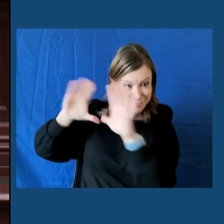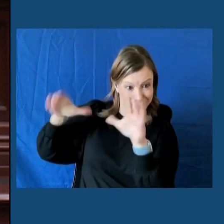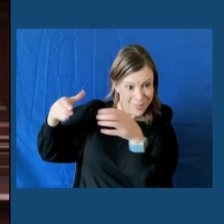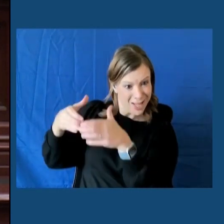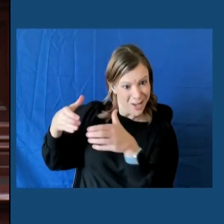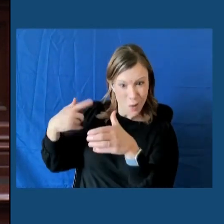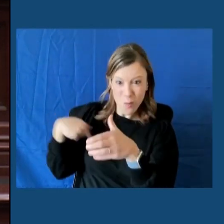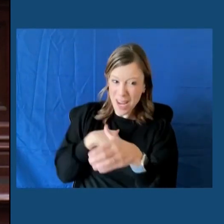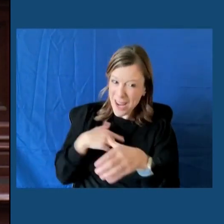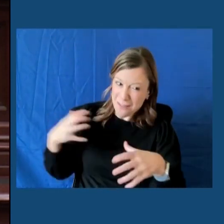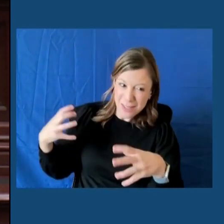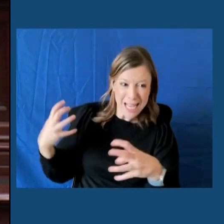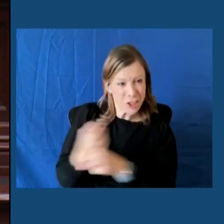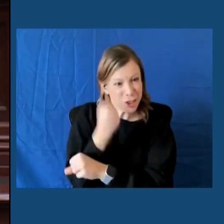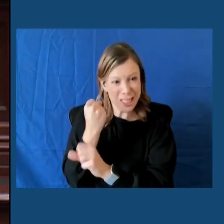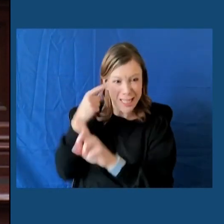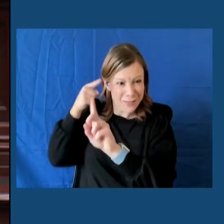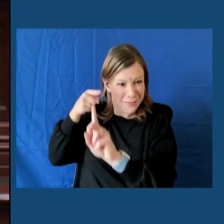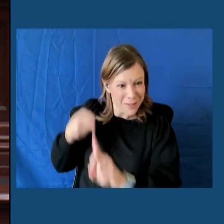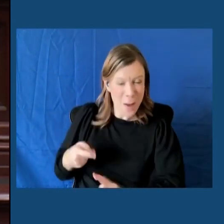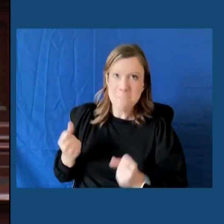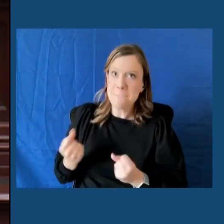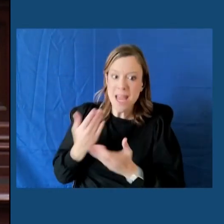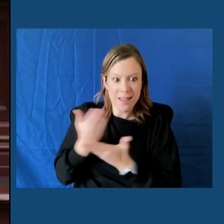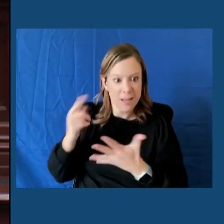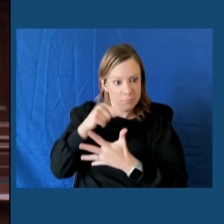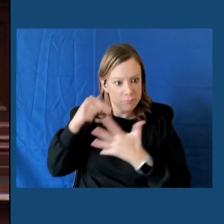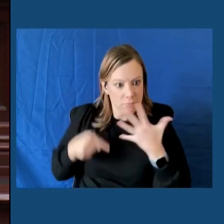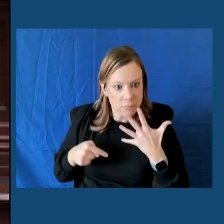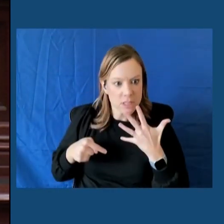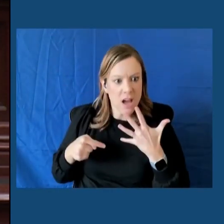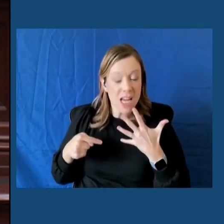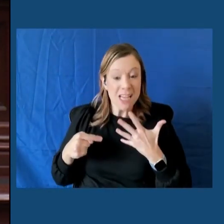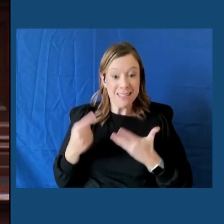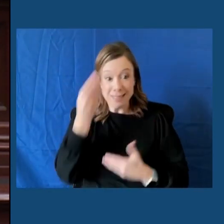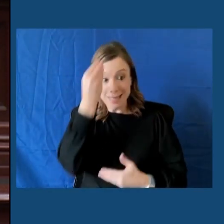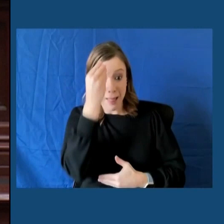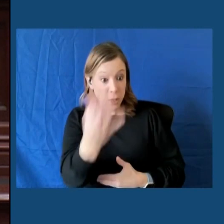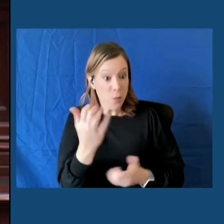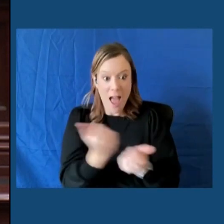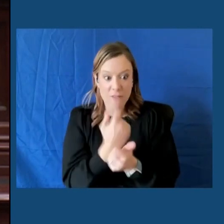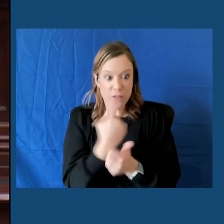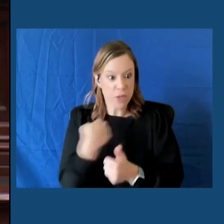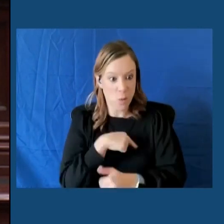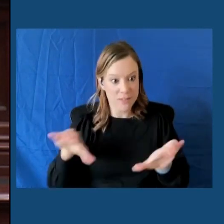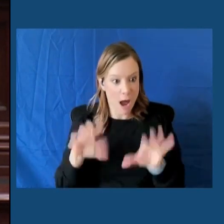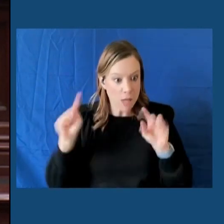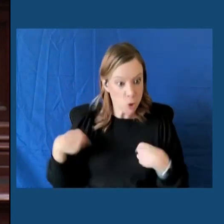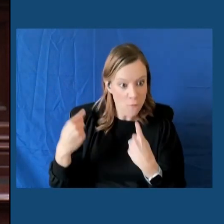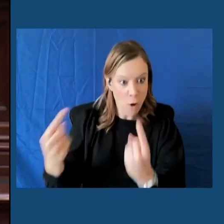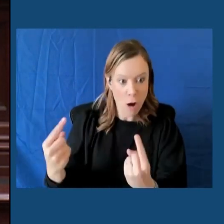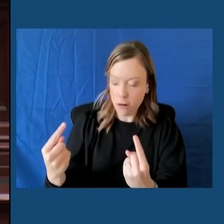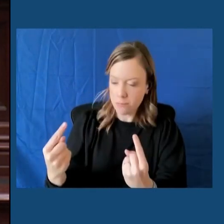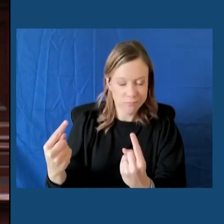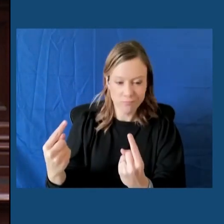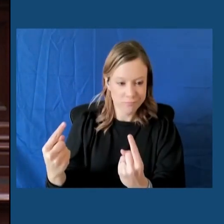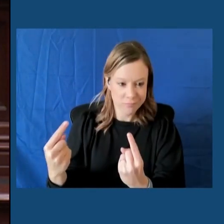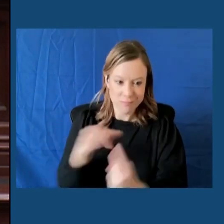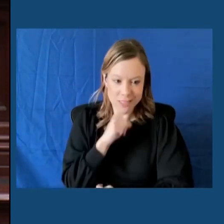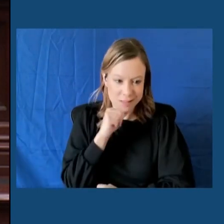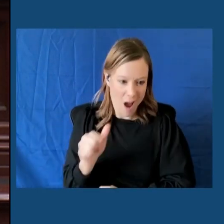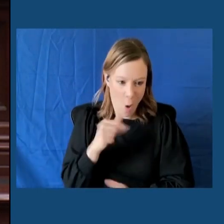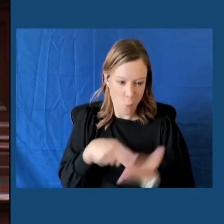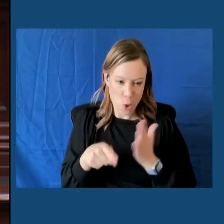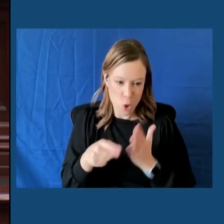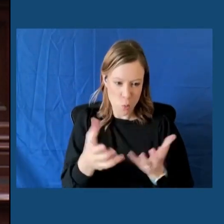But standing here and reciting accomplishments is not what people want from their leaders.